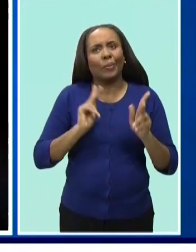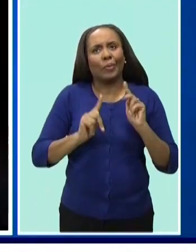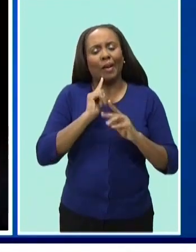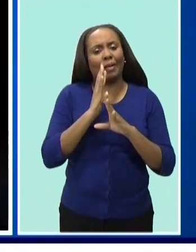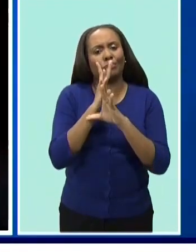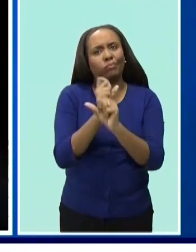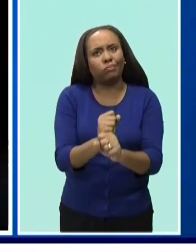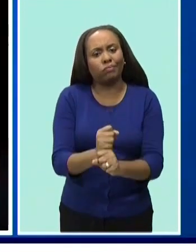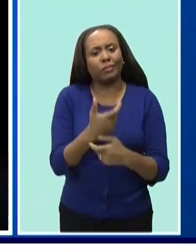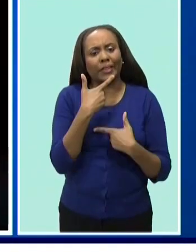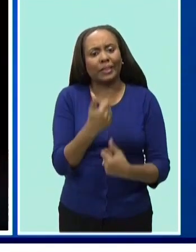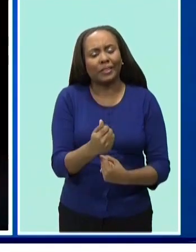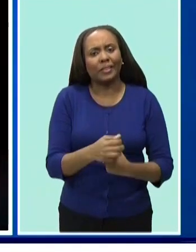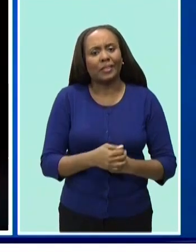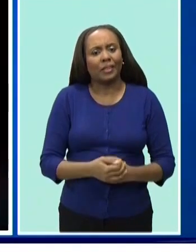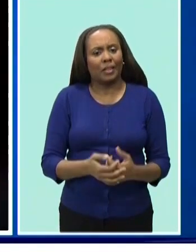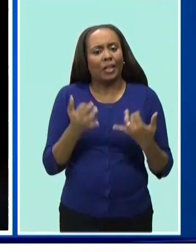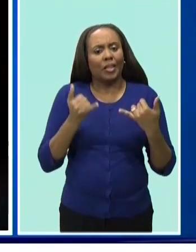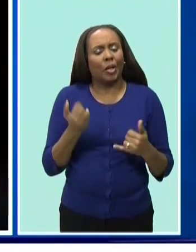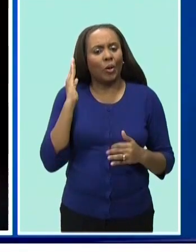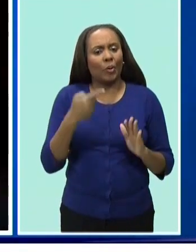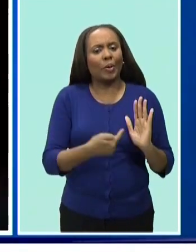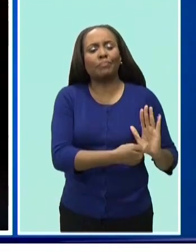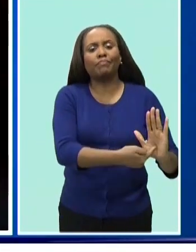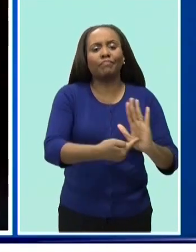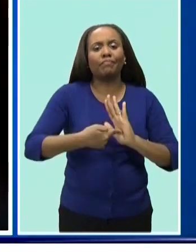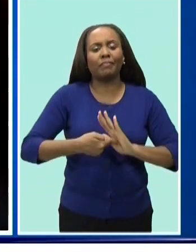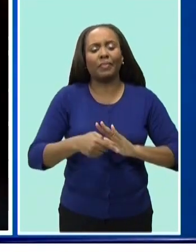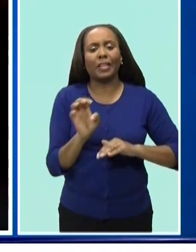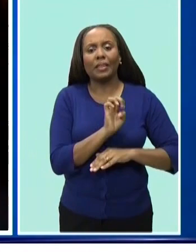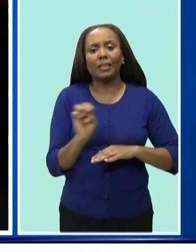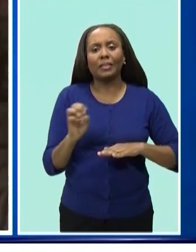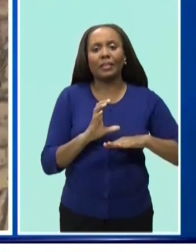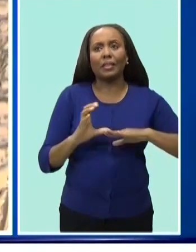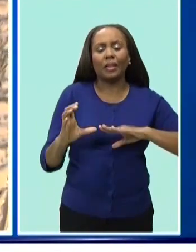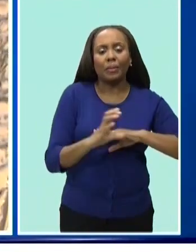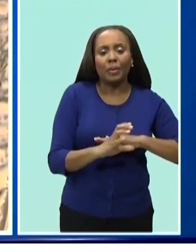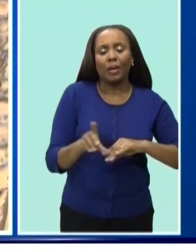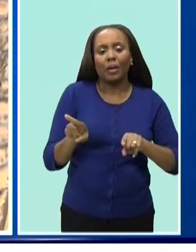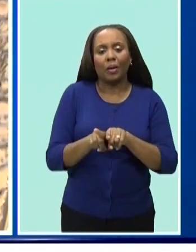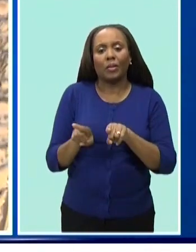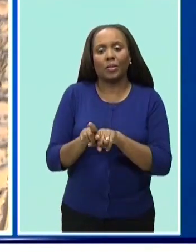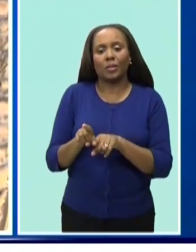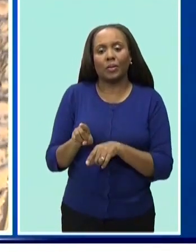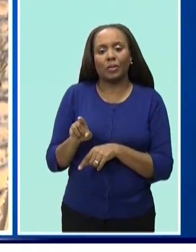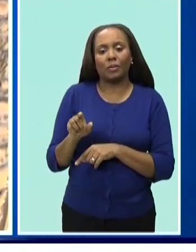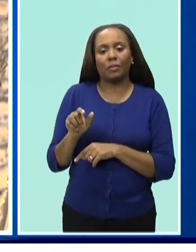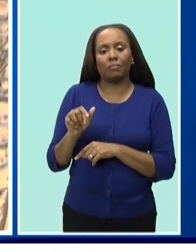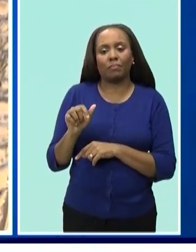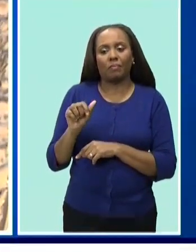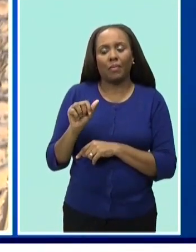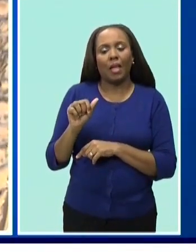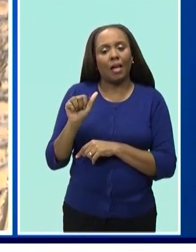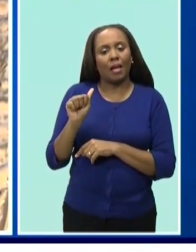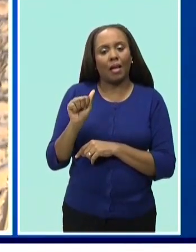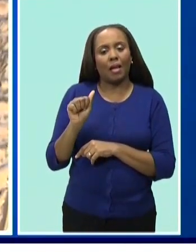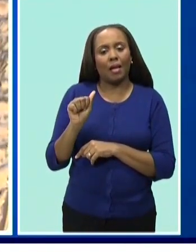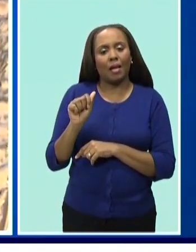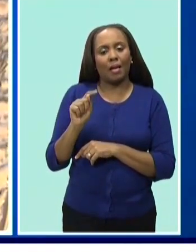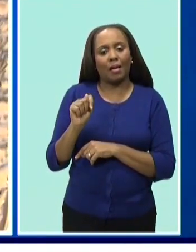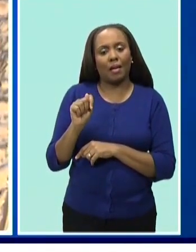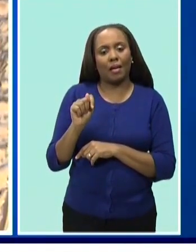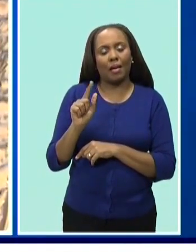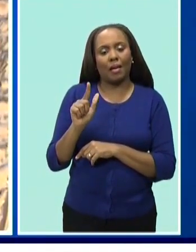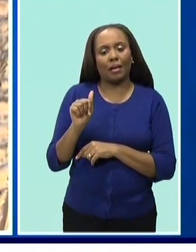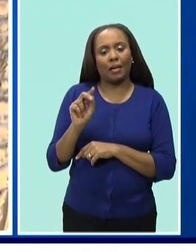to be shown in the Eastern Caribbean countries and in Atlanta, Georgia, because I've been getting a lot of response from